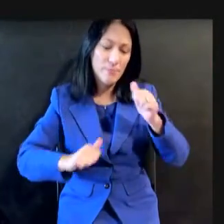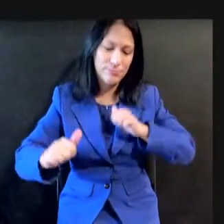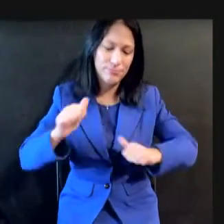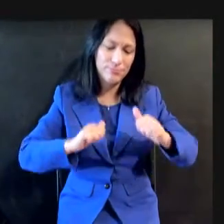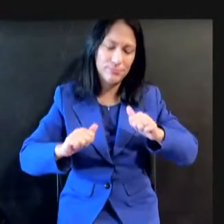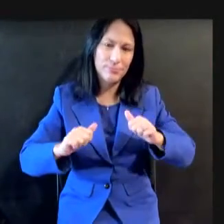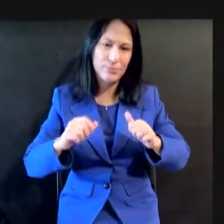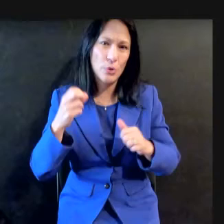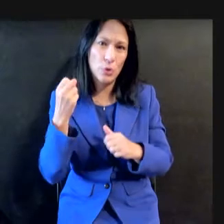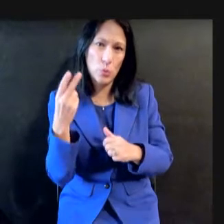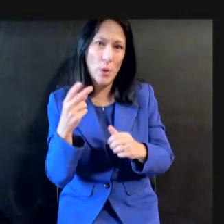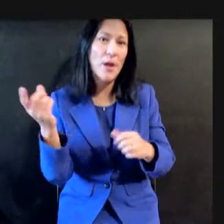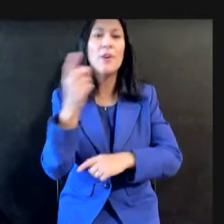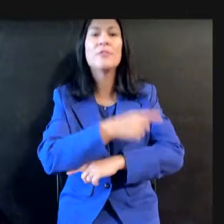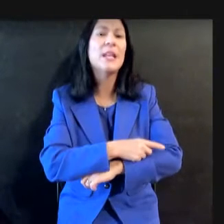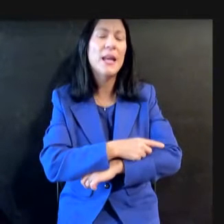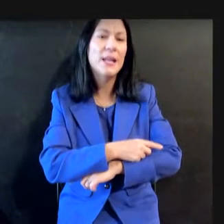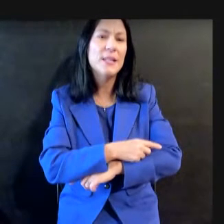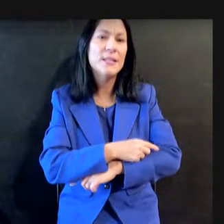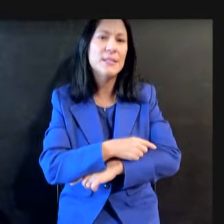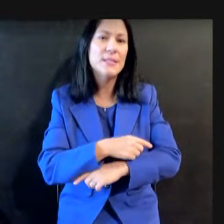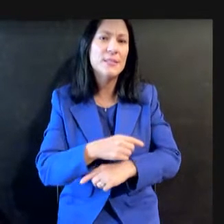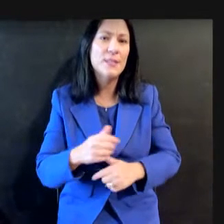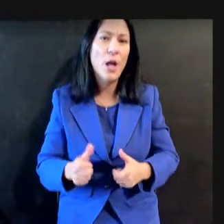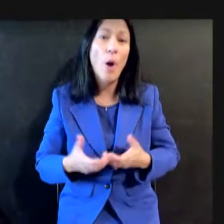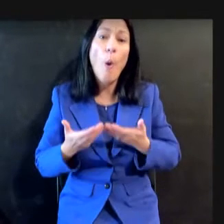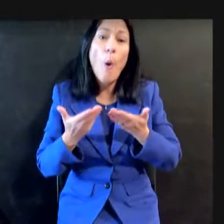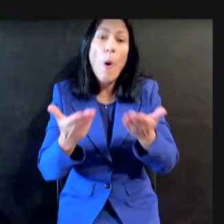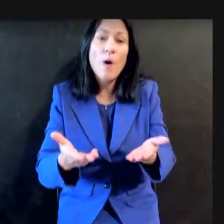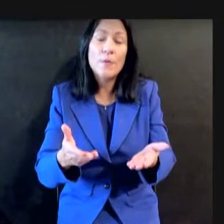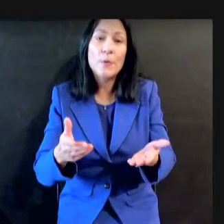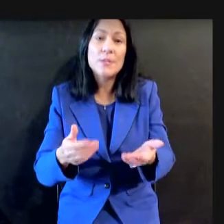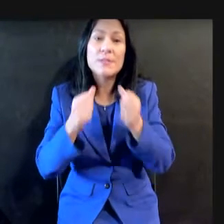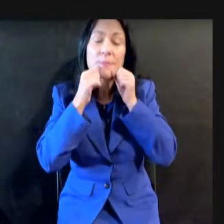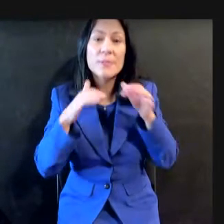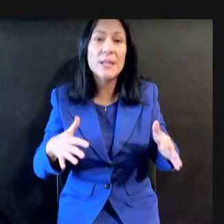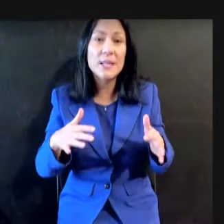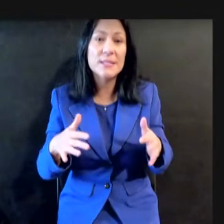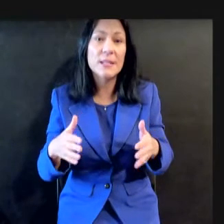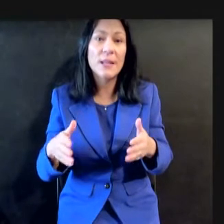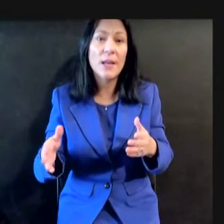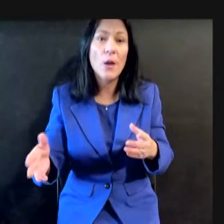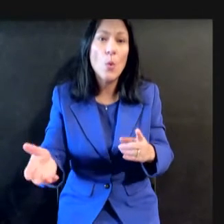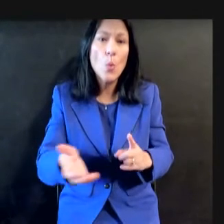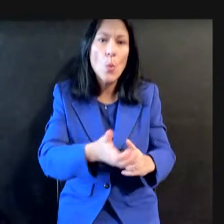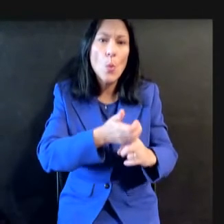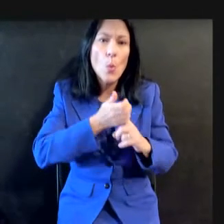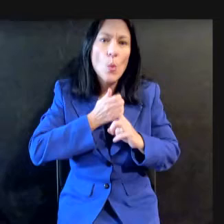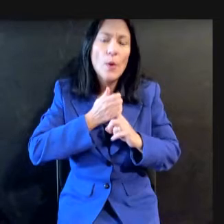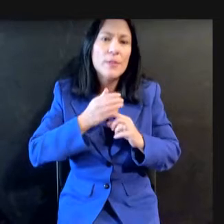days, offers us anew this gift and draws us again into this mystery.